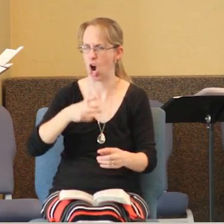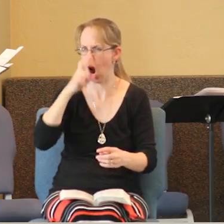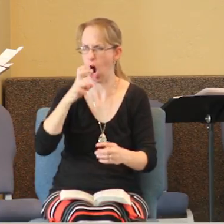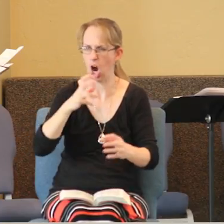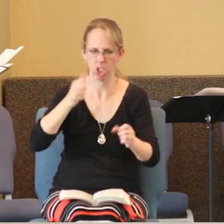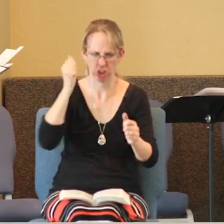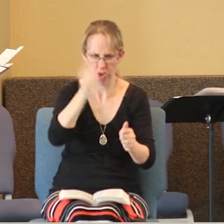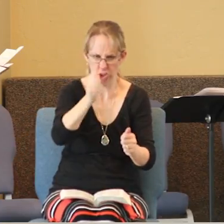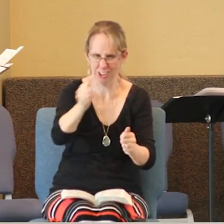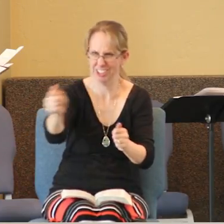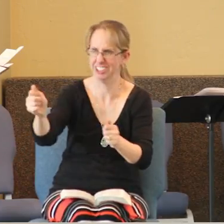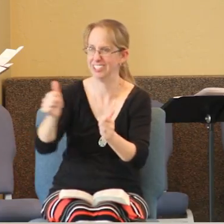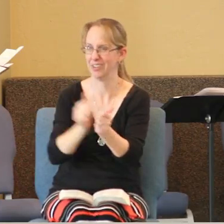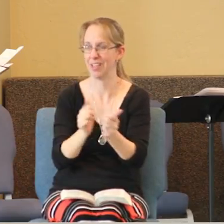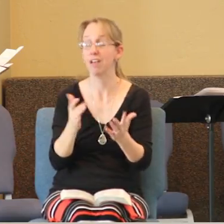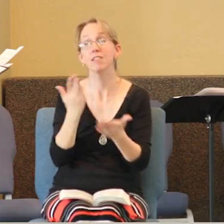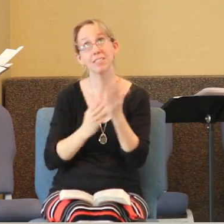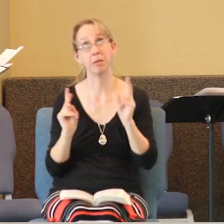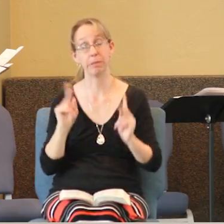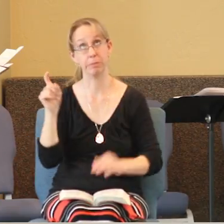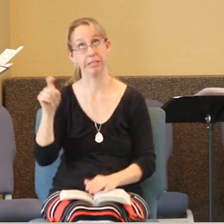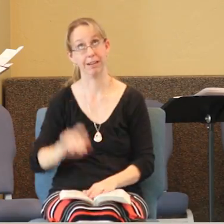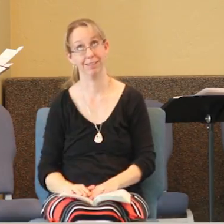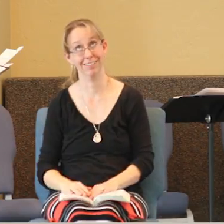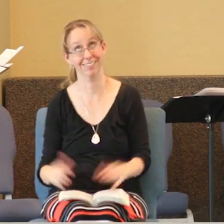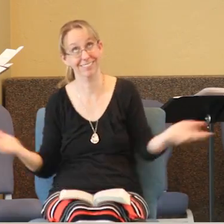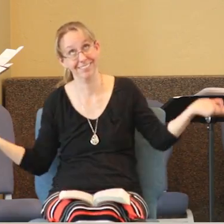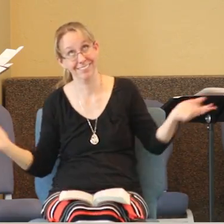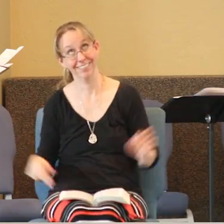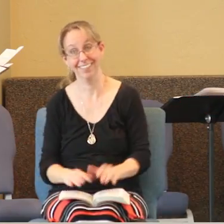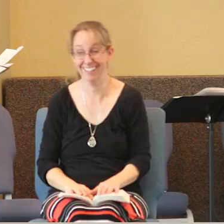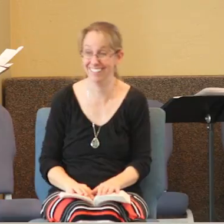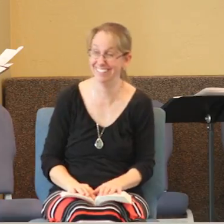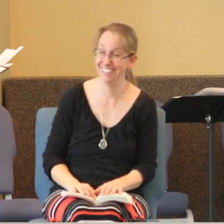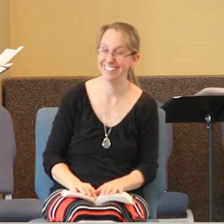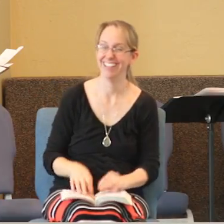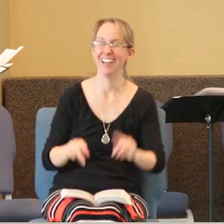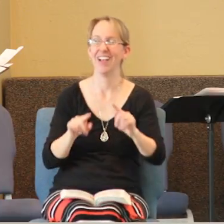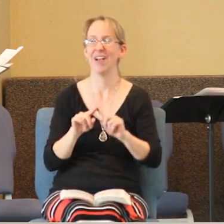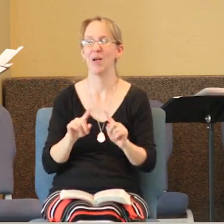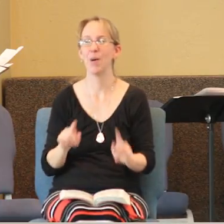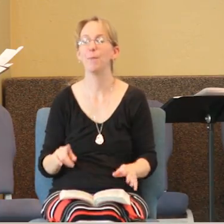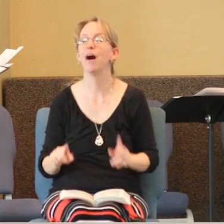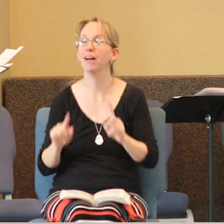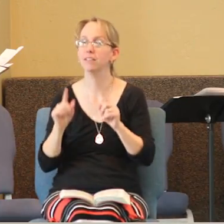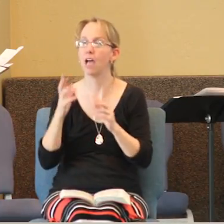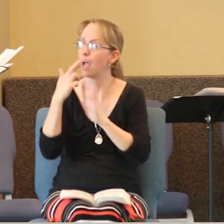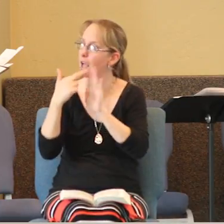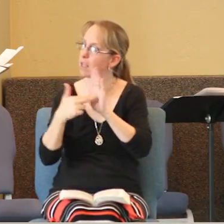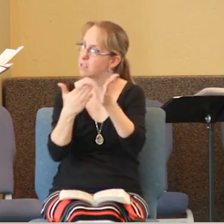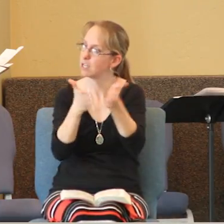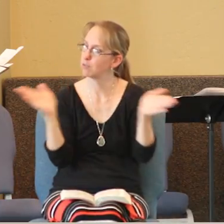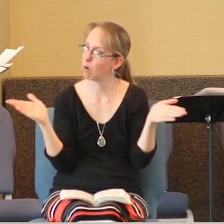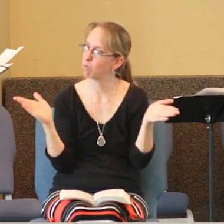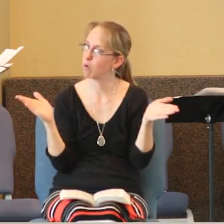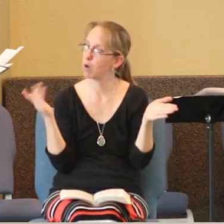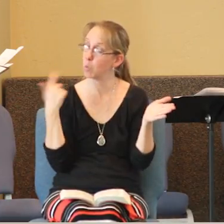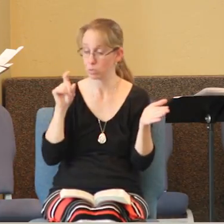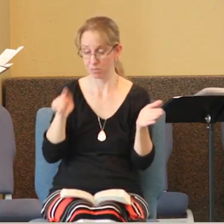it. So, you know, that might be apropos. Go ahead and just... But you know, as a rule, we're to